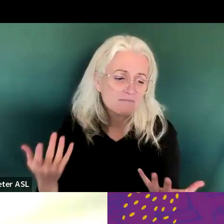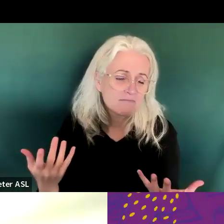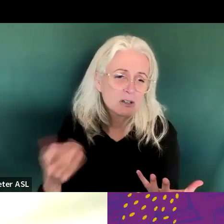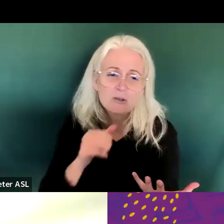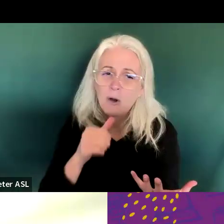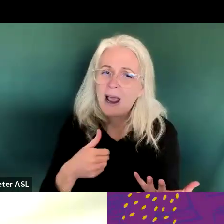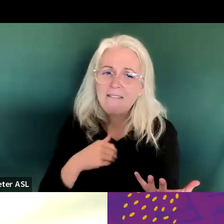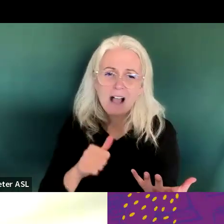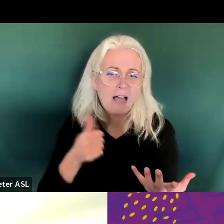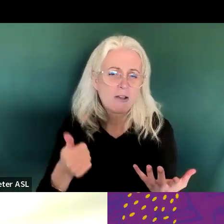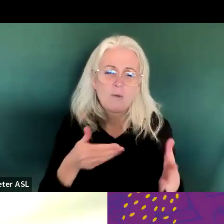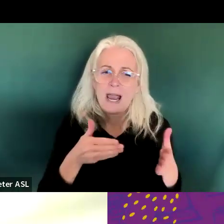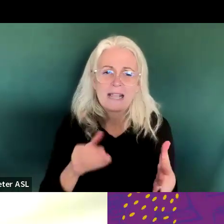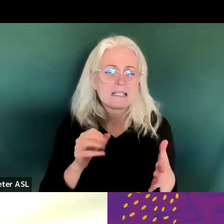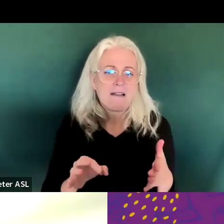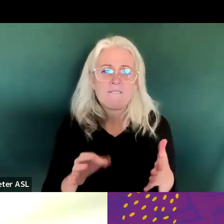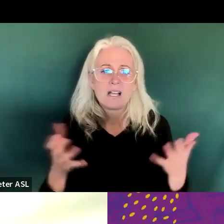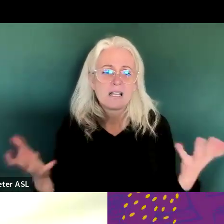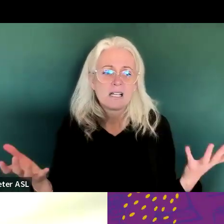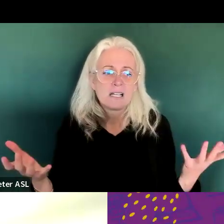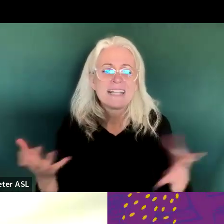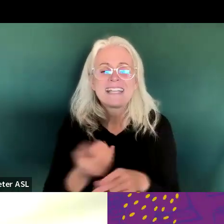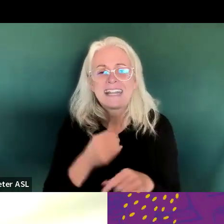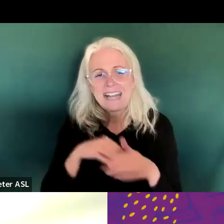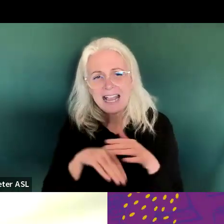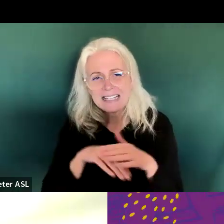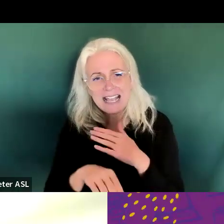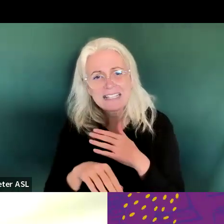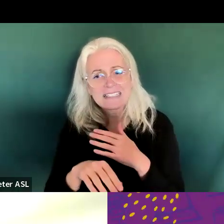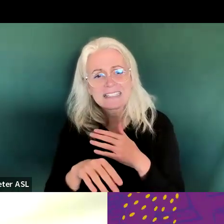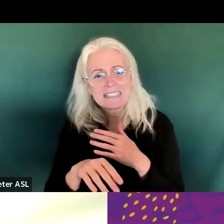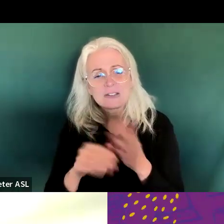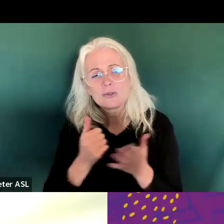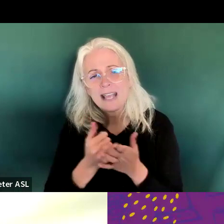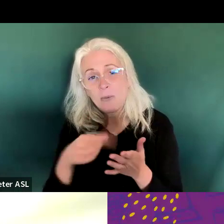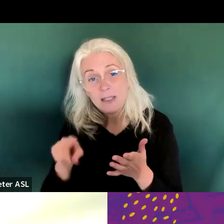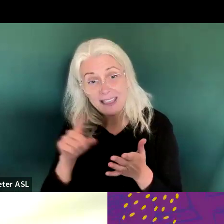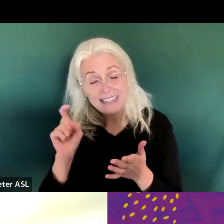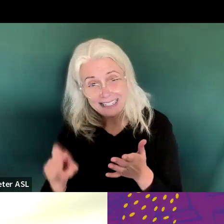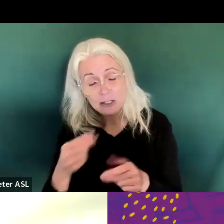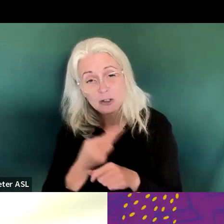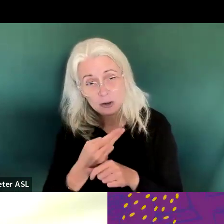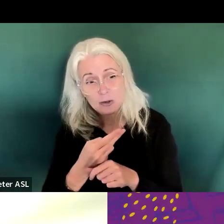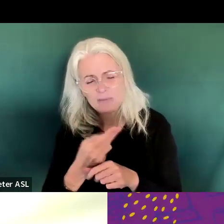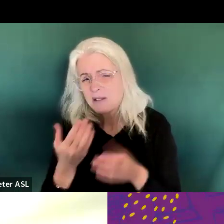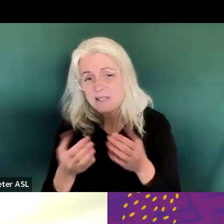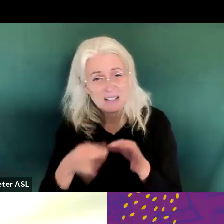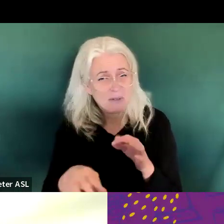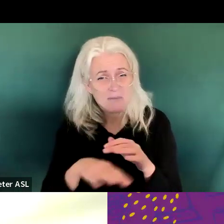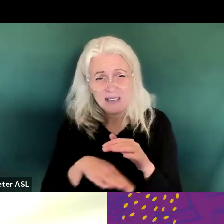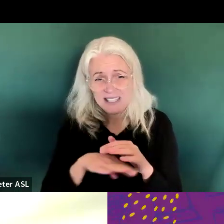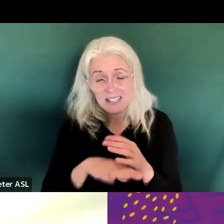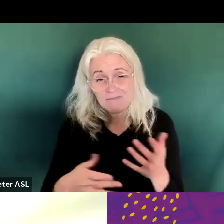who don't have other means of getting access to the help that they need to use, even simple,